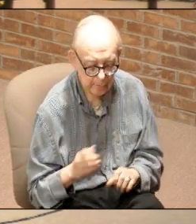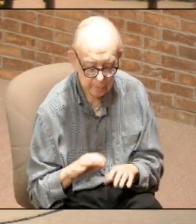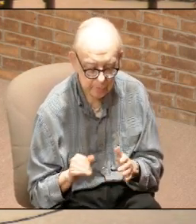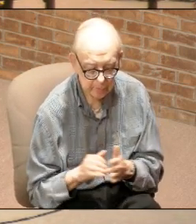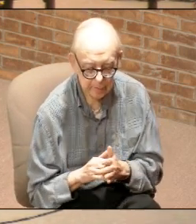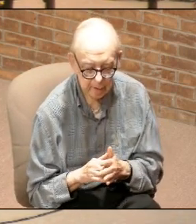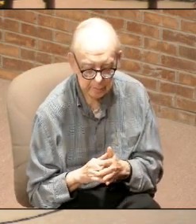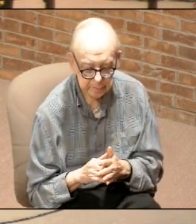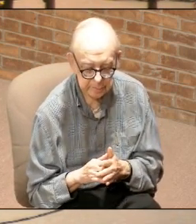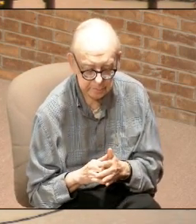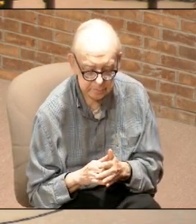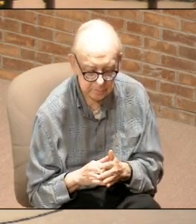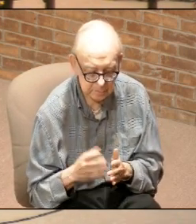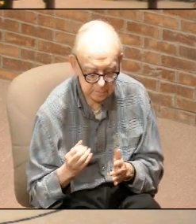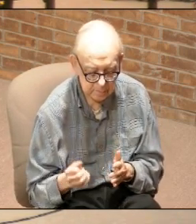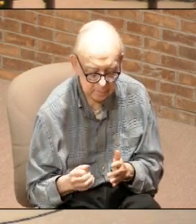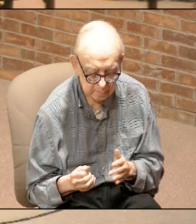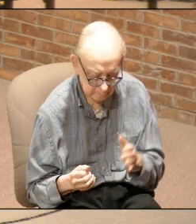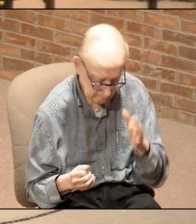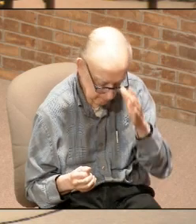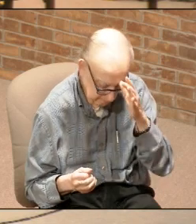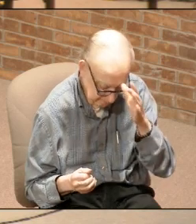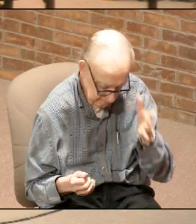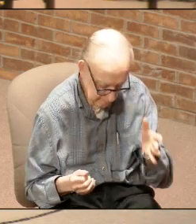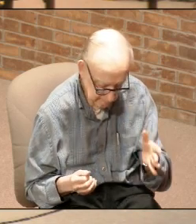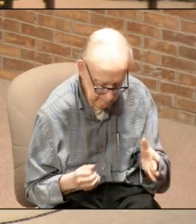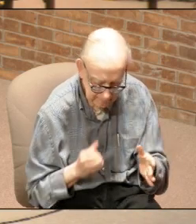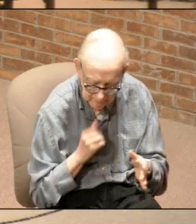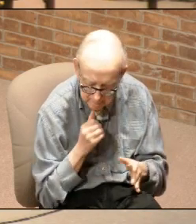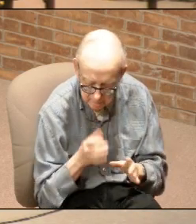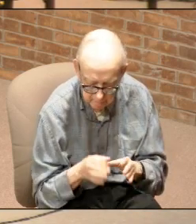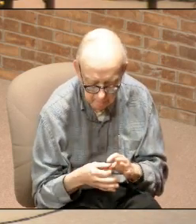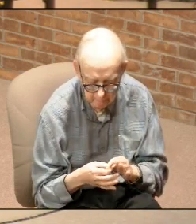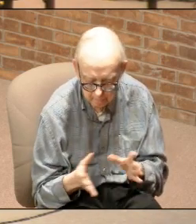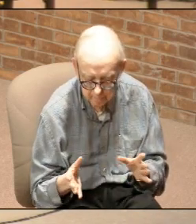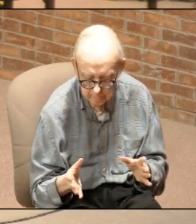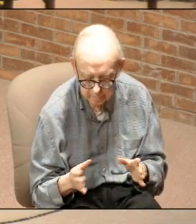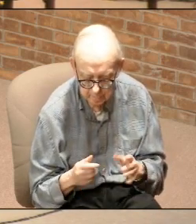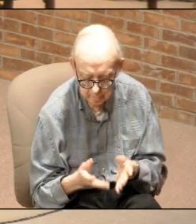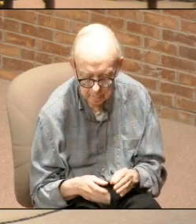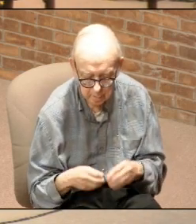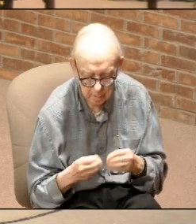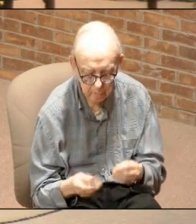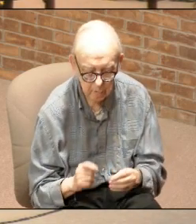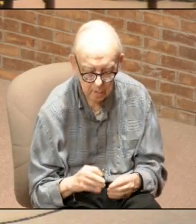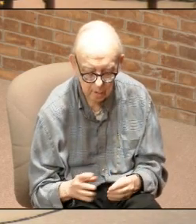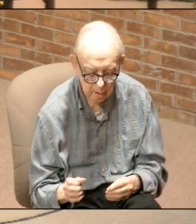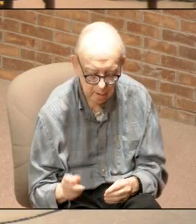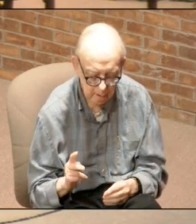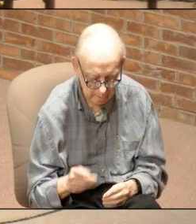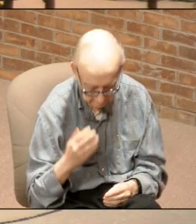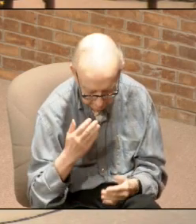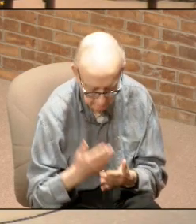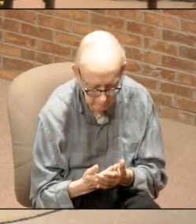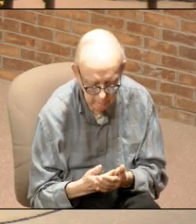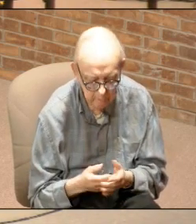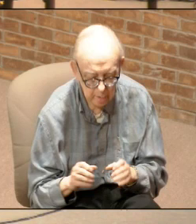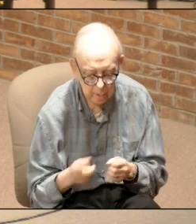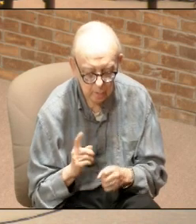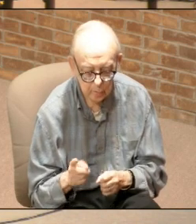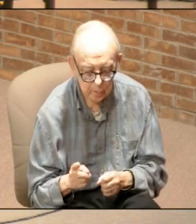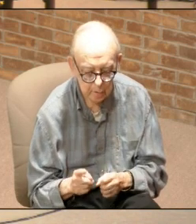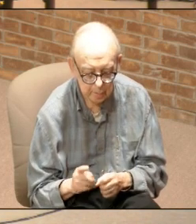do so so the father then untied the bundle and gave the sticks to his son to break one